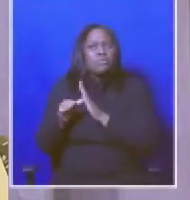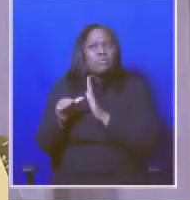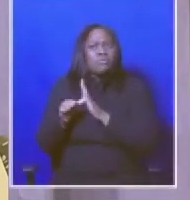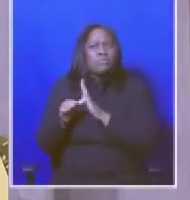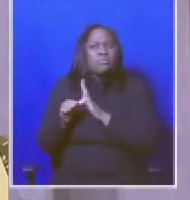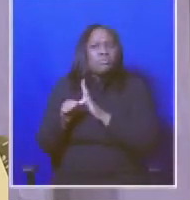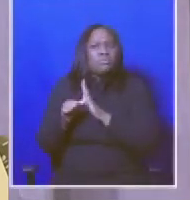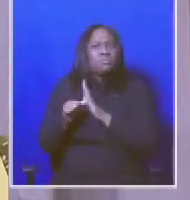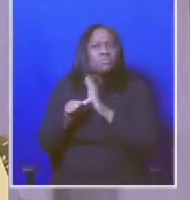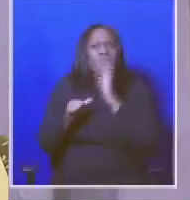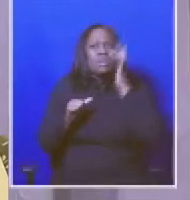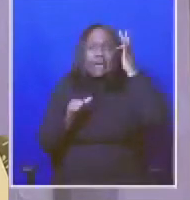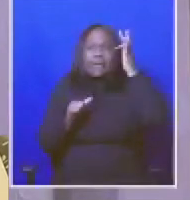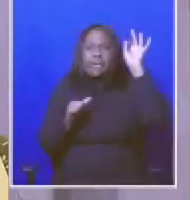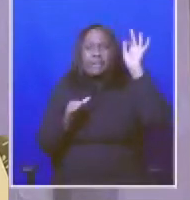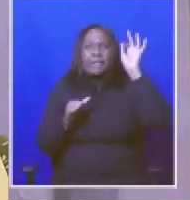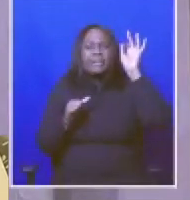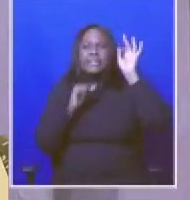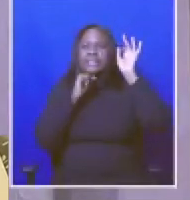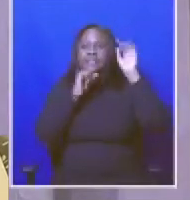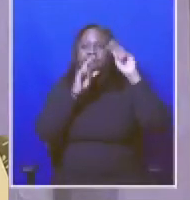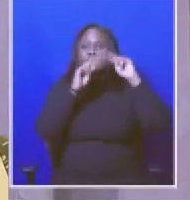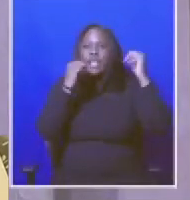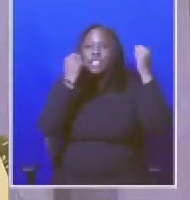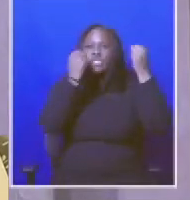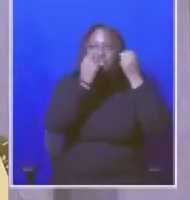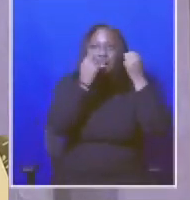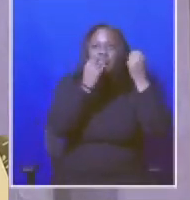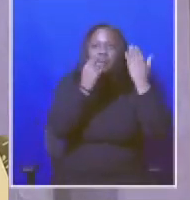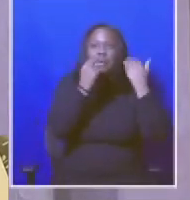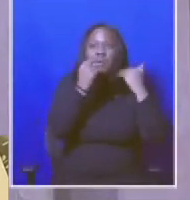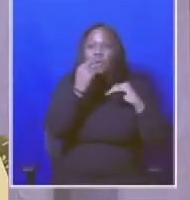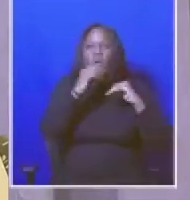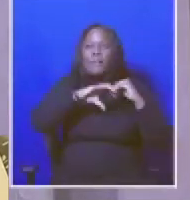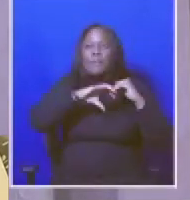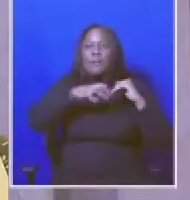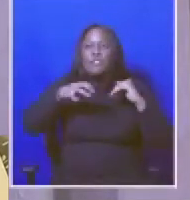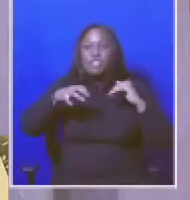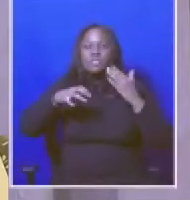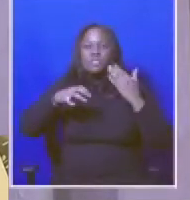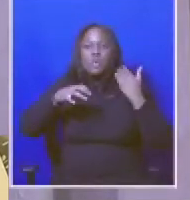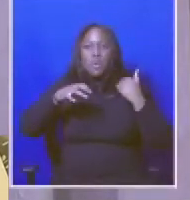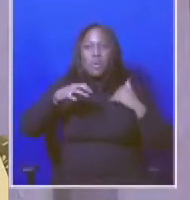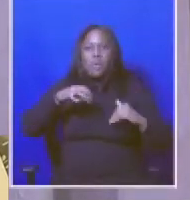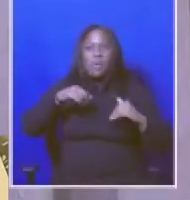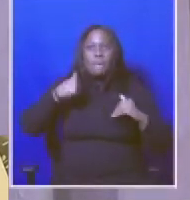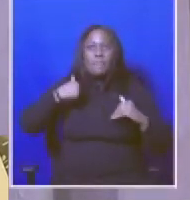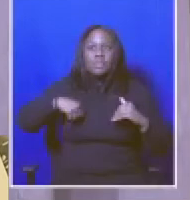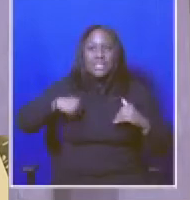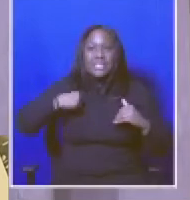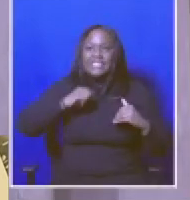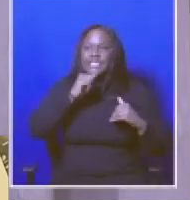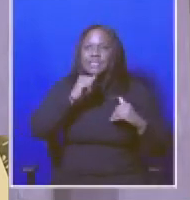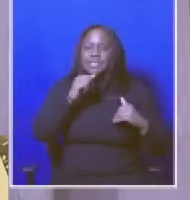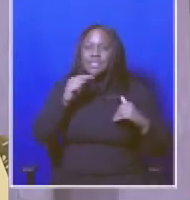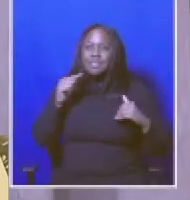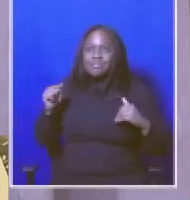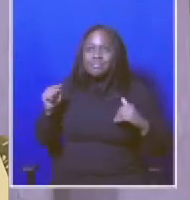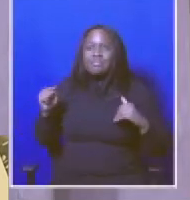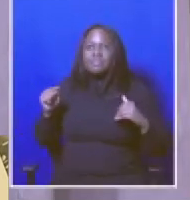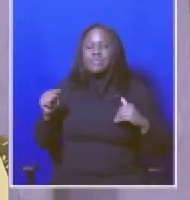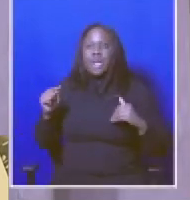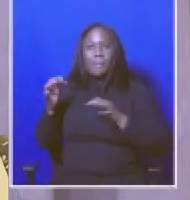in government, whether it's at local level, provincial, and it's provided for in the constitution